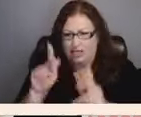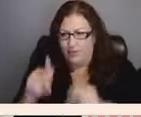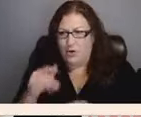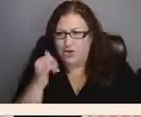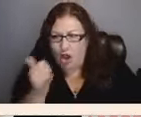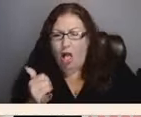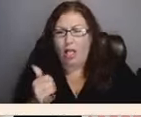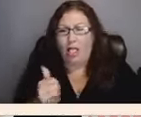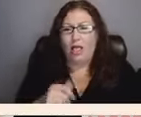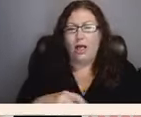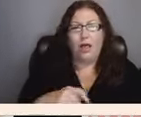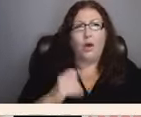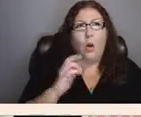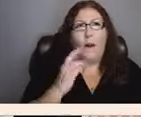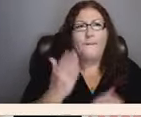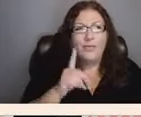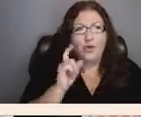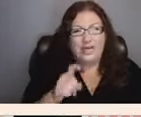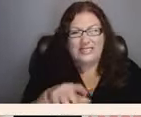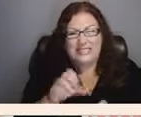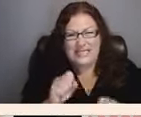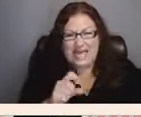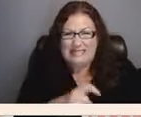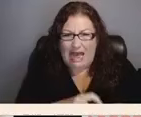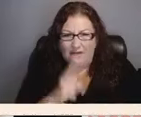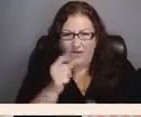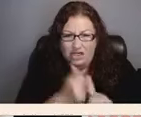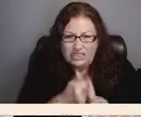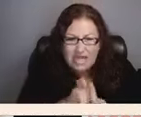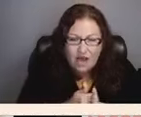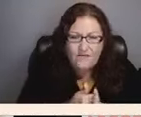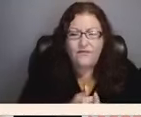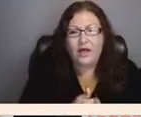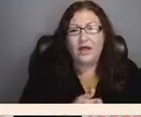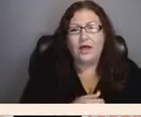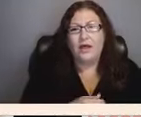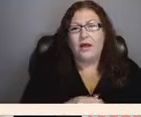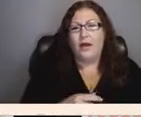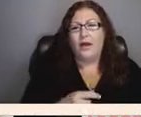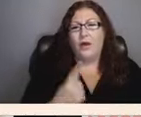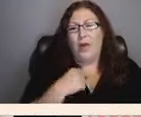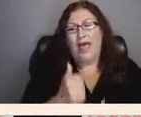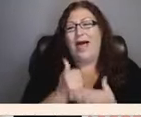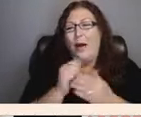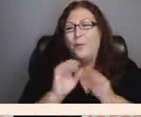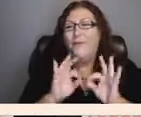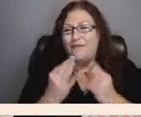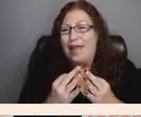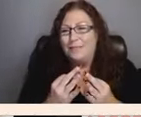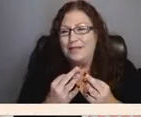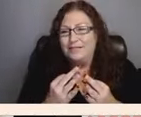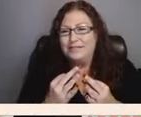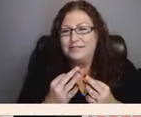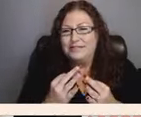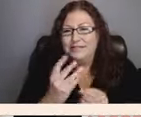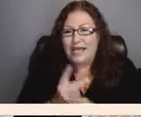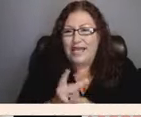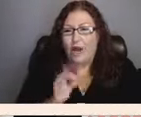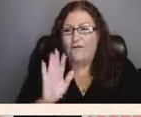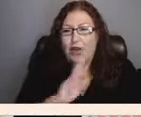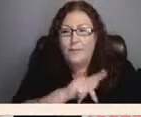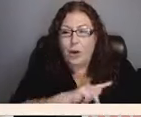maybe you need to take some time out for yourself as we help families tend to their personal